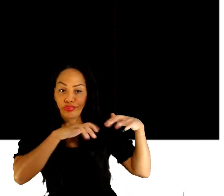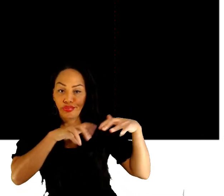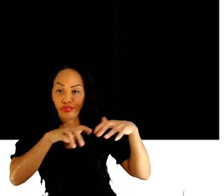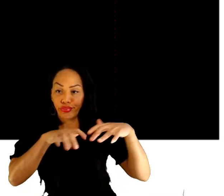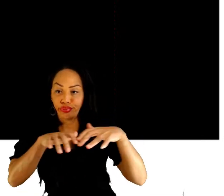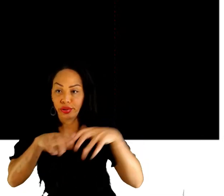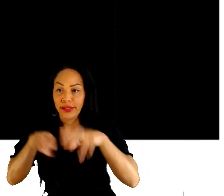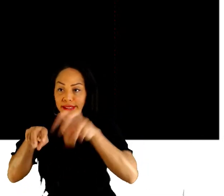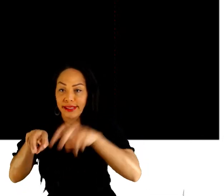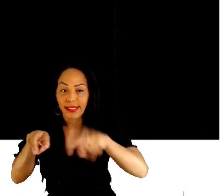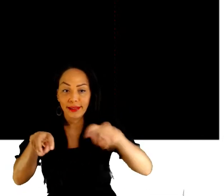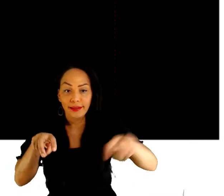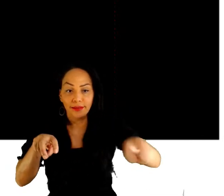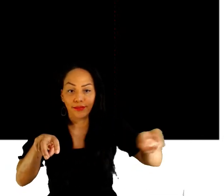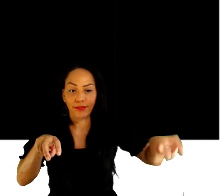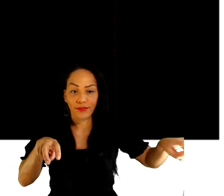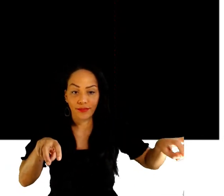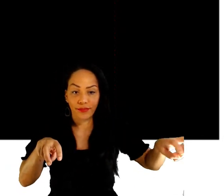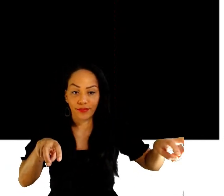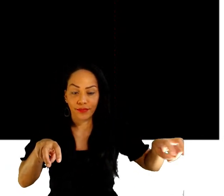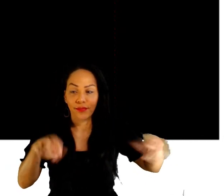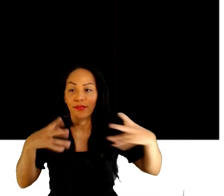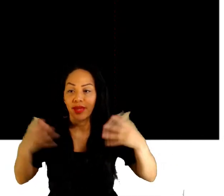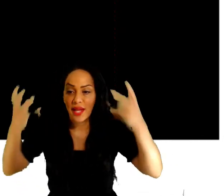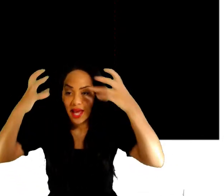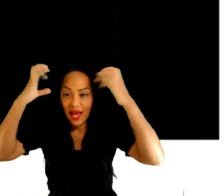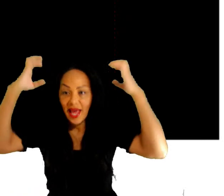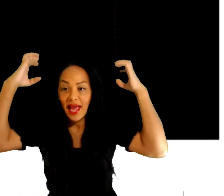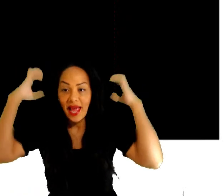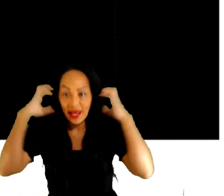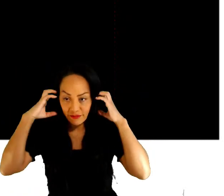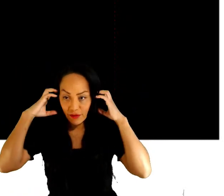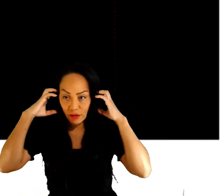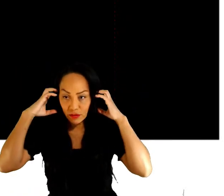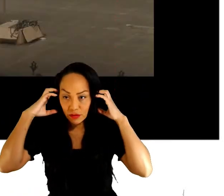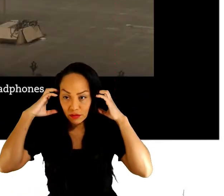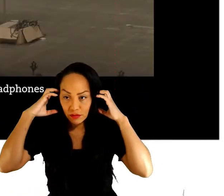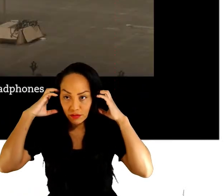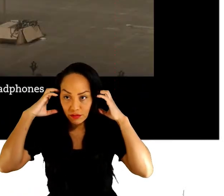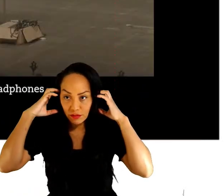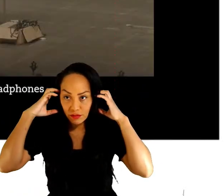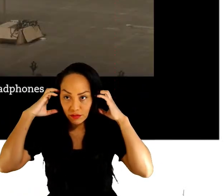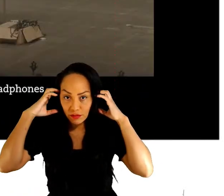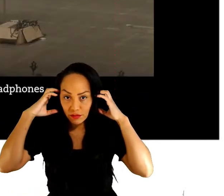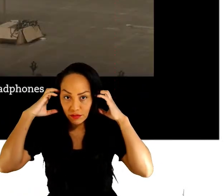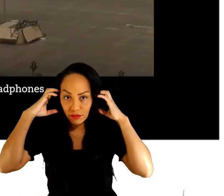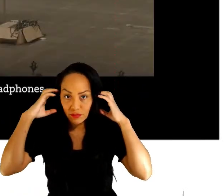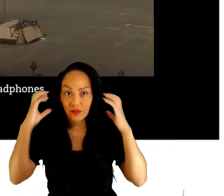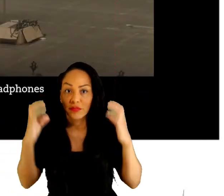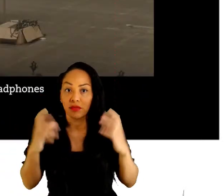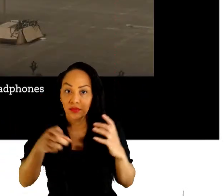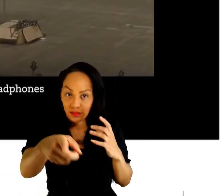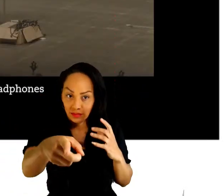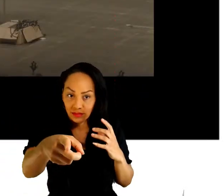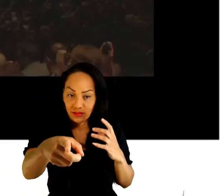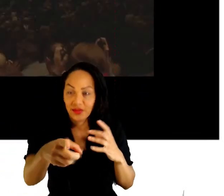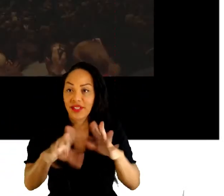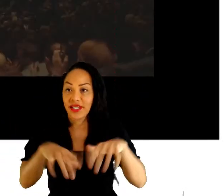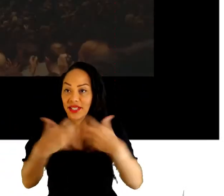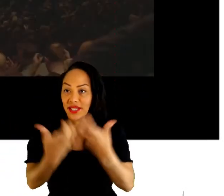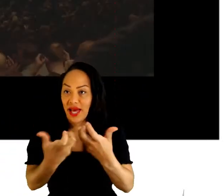that the headphones are working, and this is how the show itself actually starts. So if you put on your